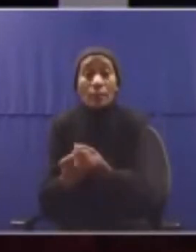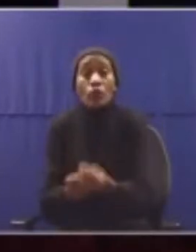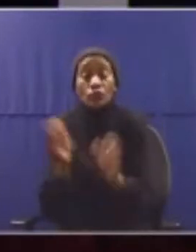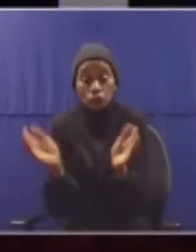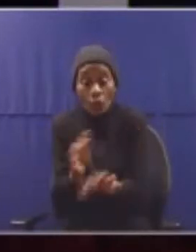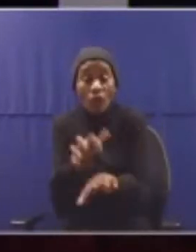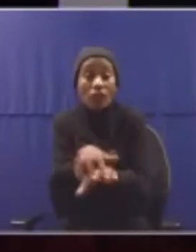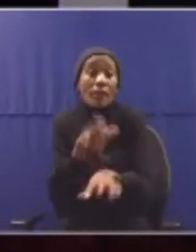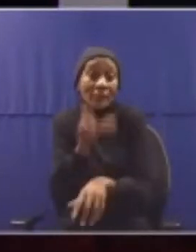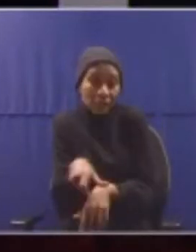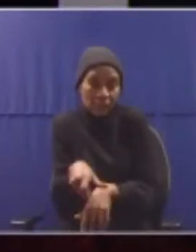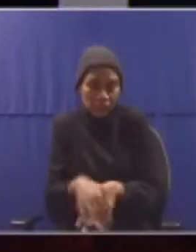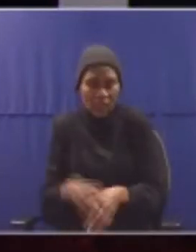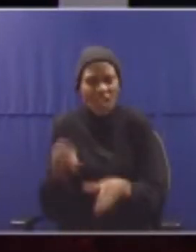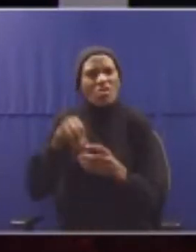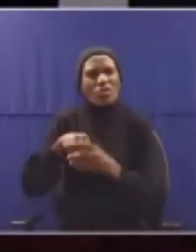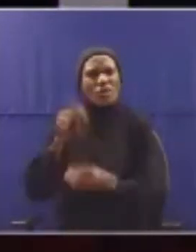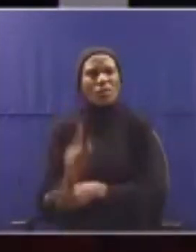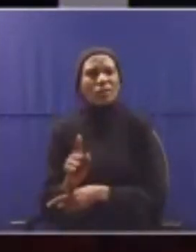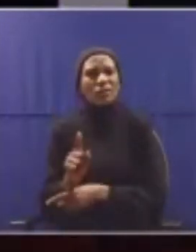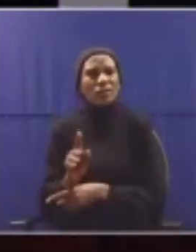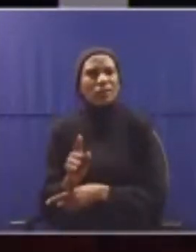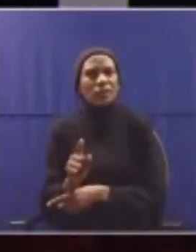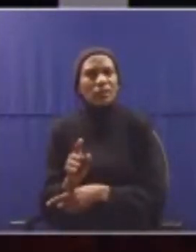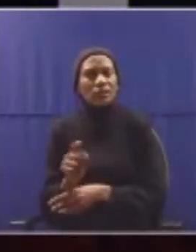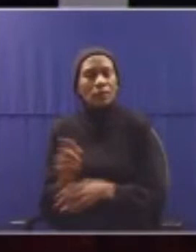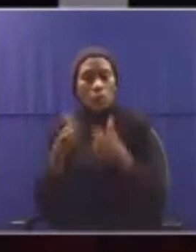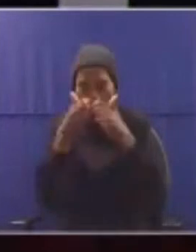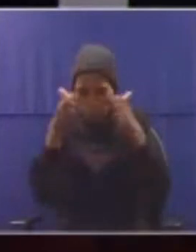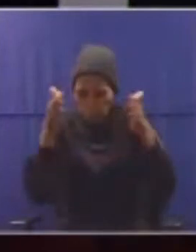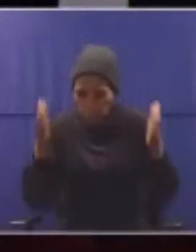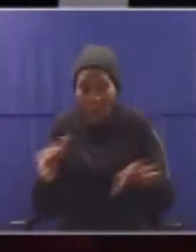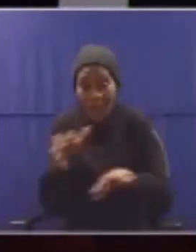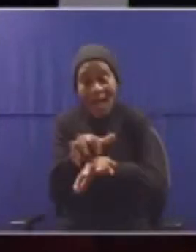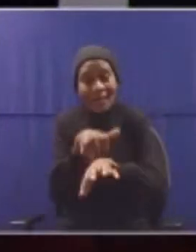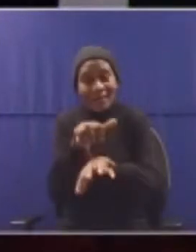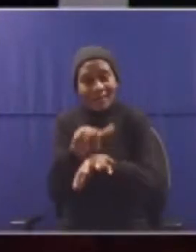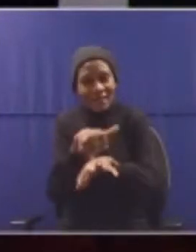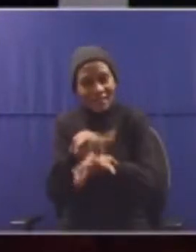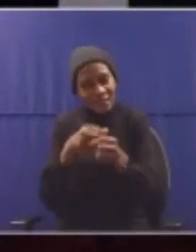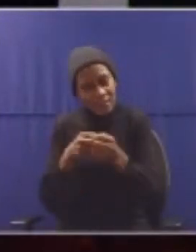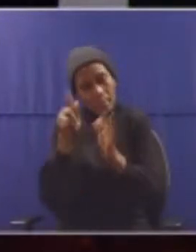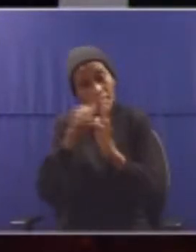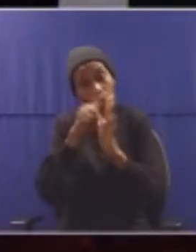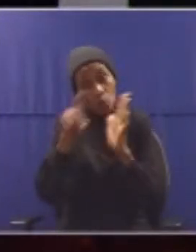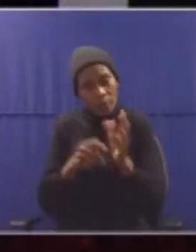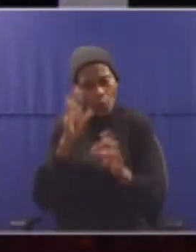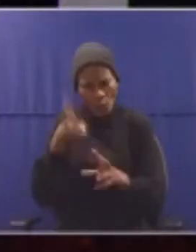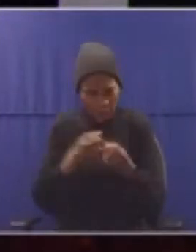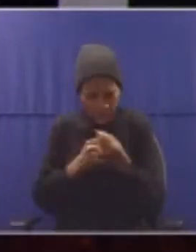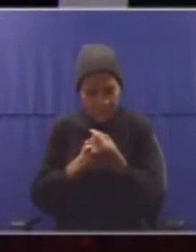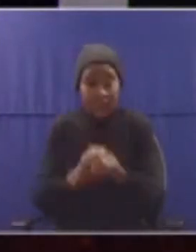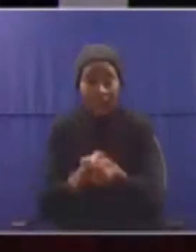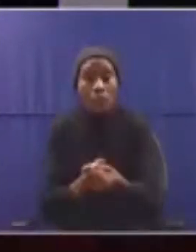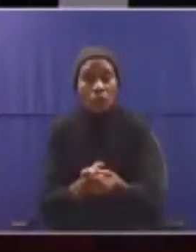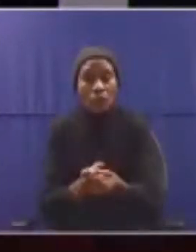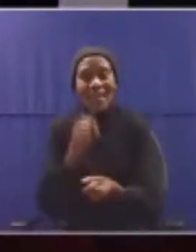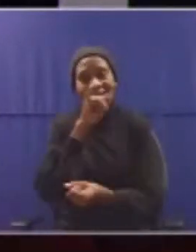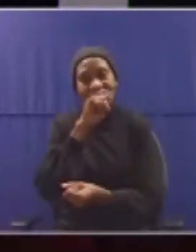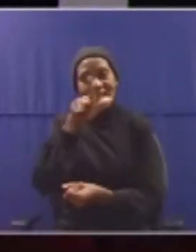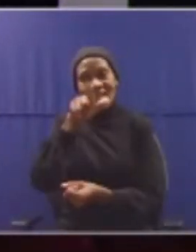others, this includes the Comprehensive Agricultural Support Program and